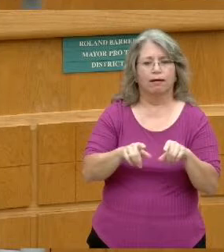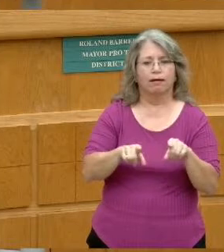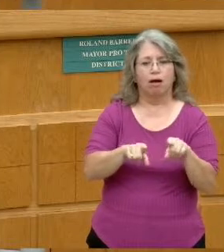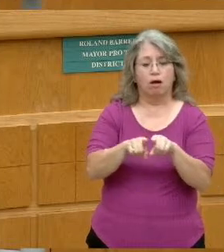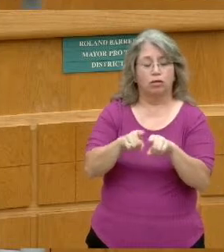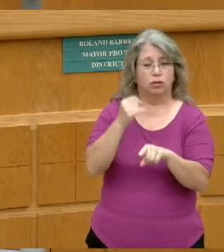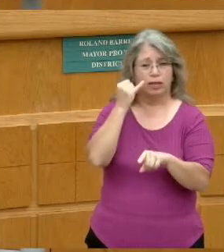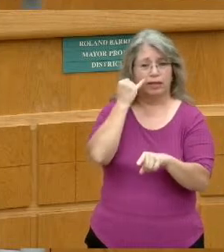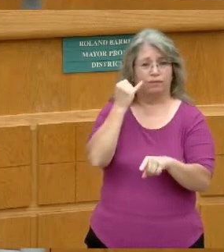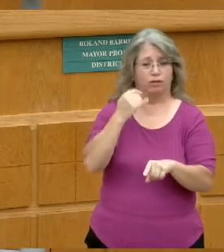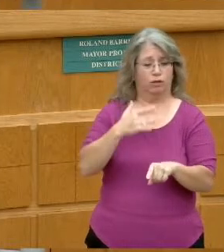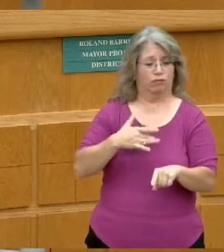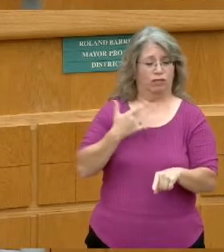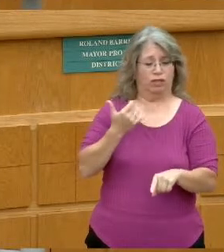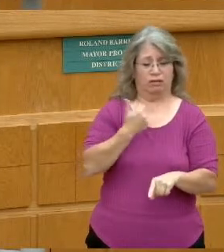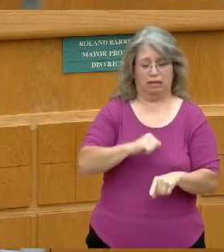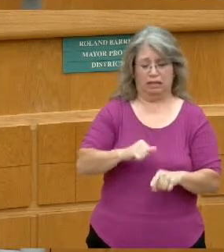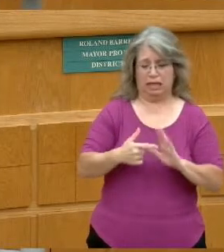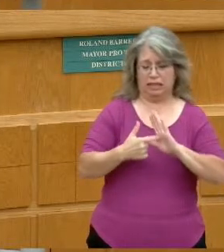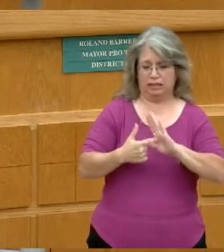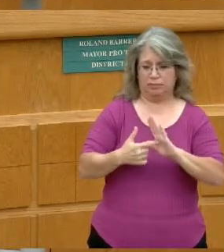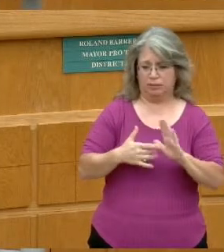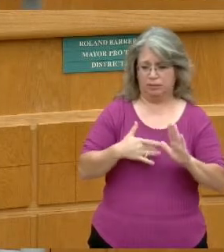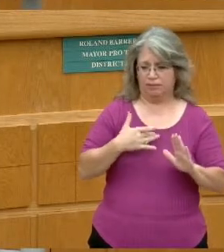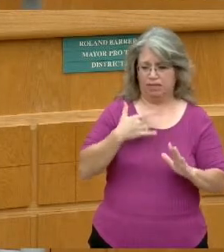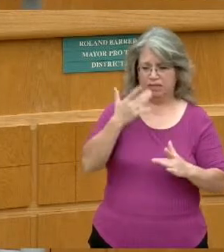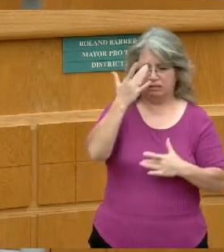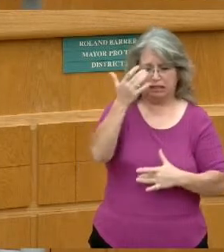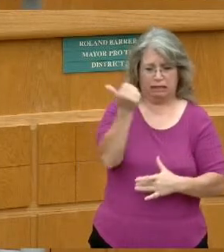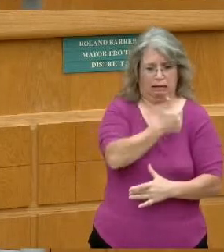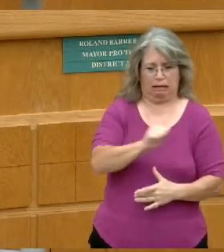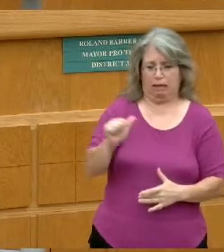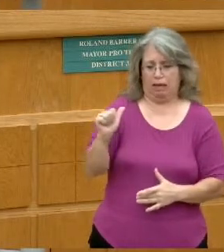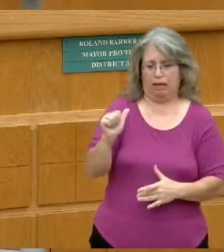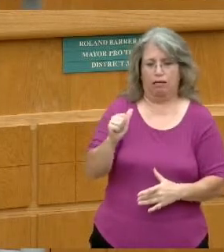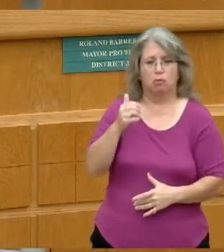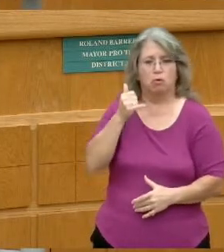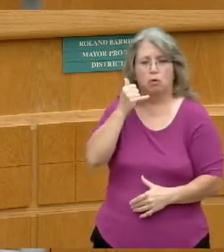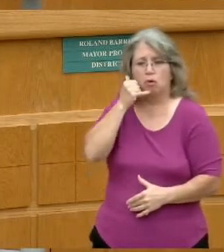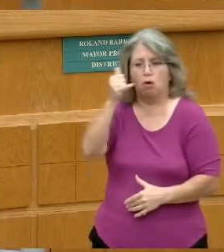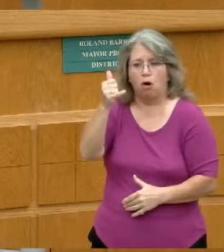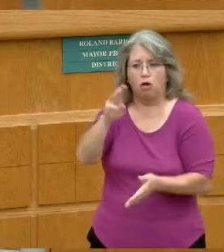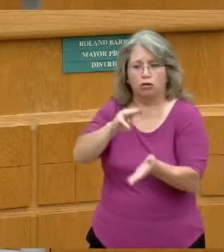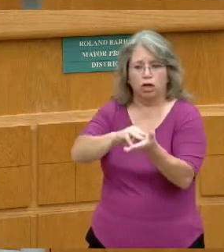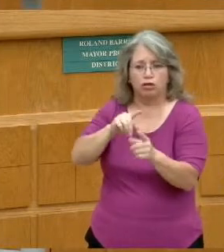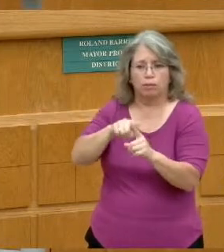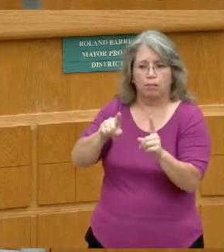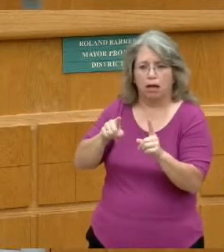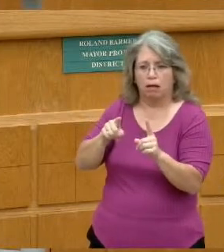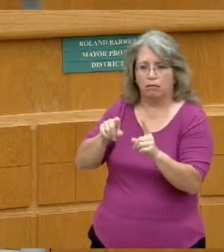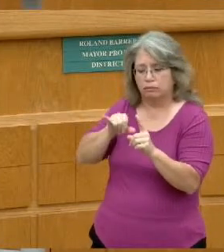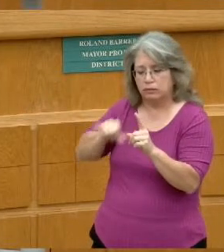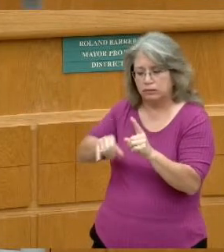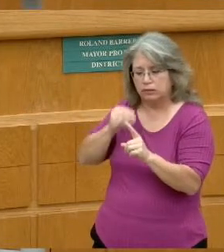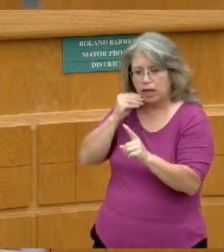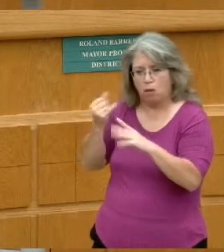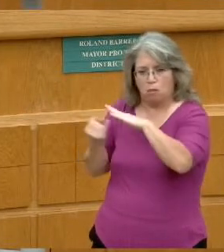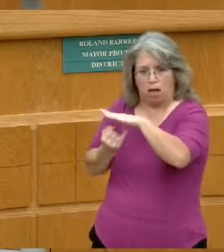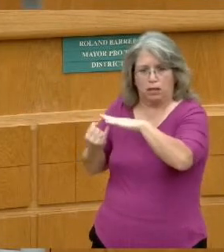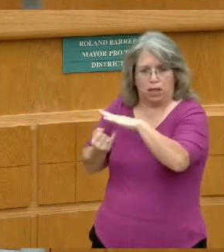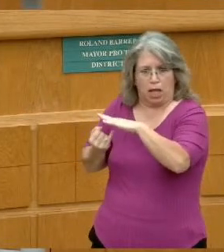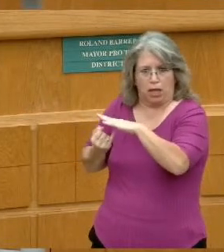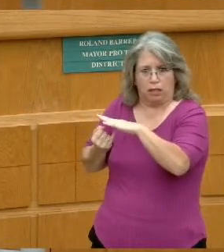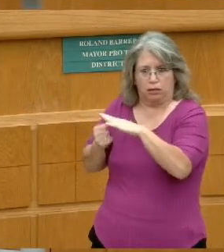self-isolate when you're symptomatic. Call your doctor, then go from there. Try not to go into work if you're